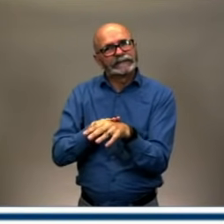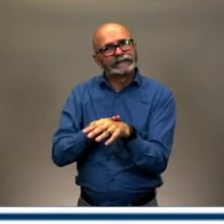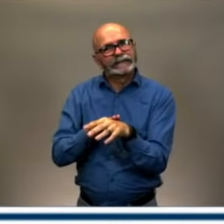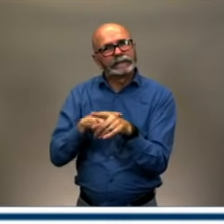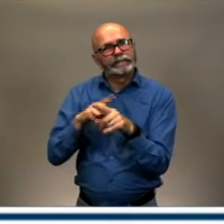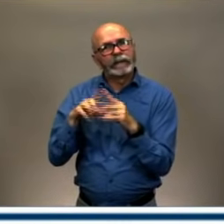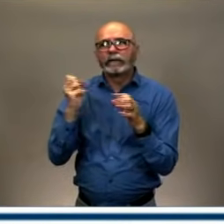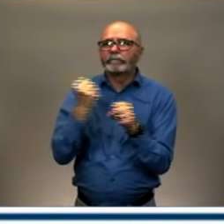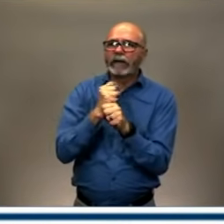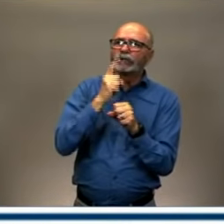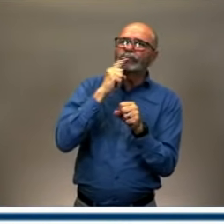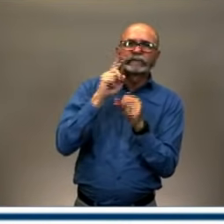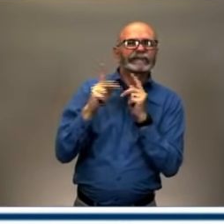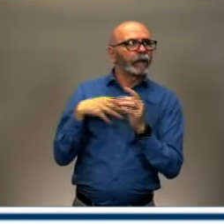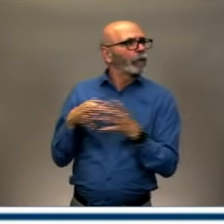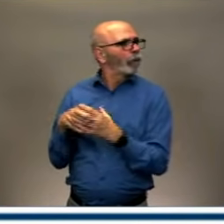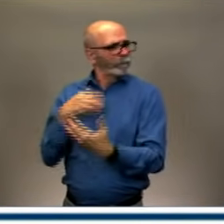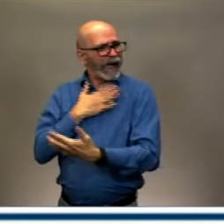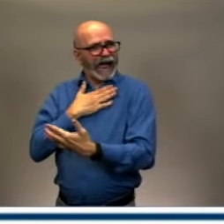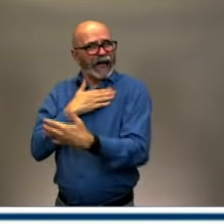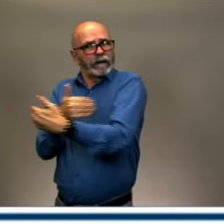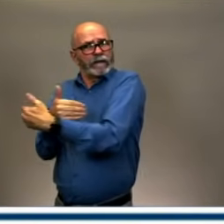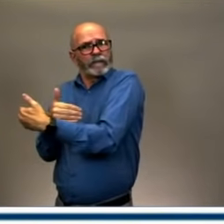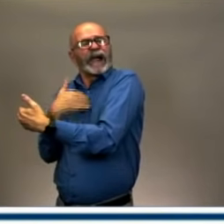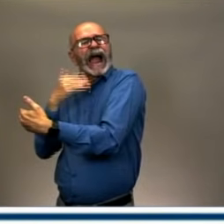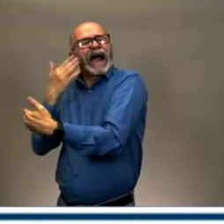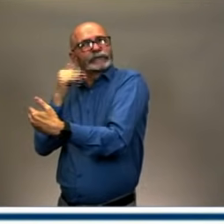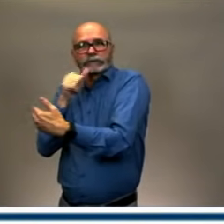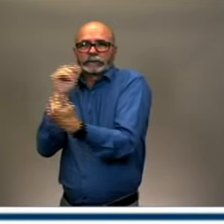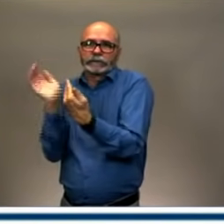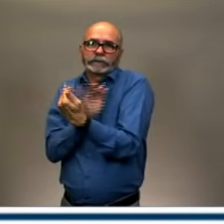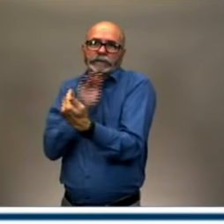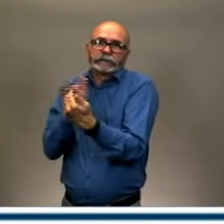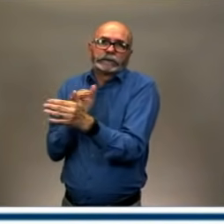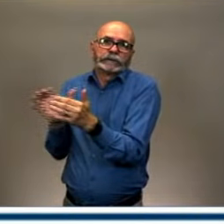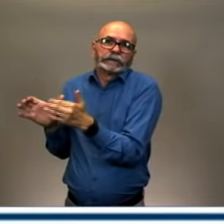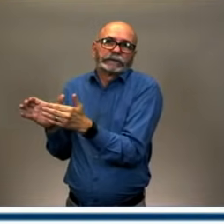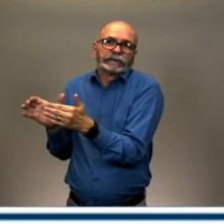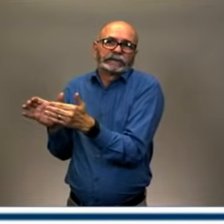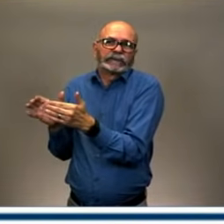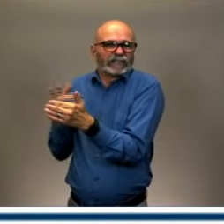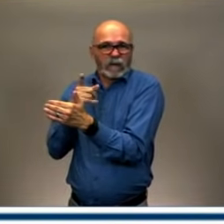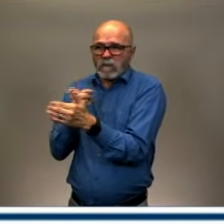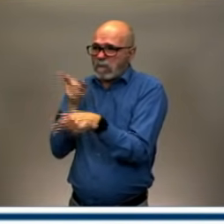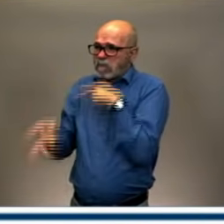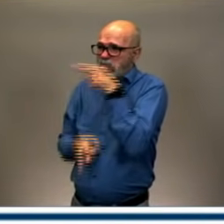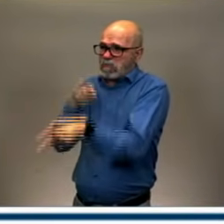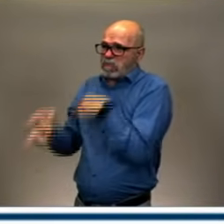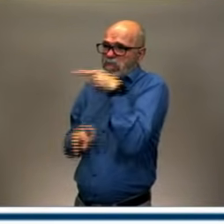their families, and communities safe. But I also know that shaming and blaming people does not prevent the spread of